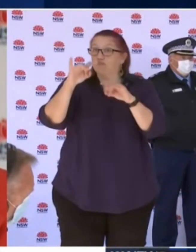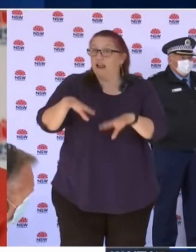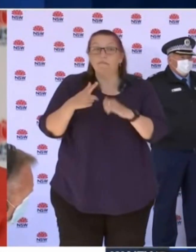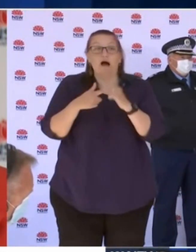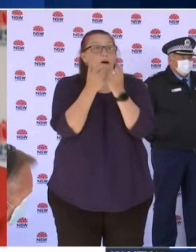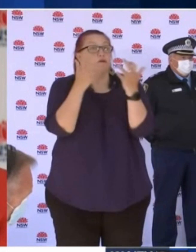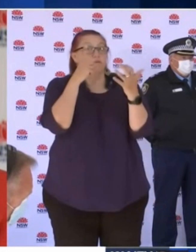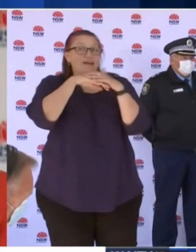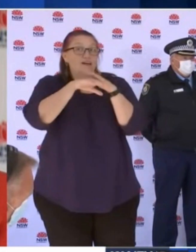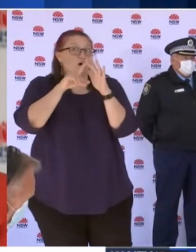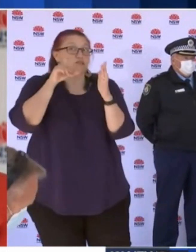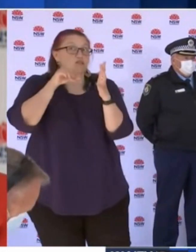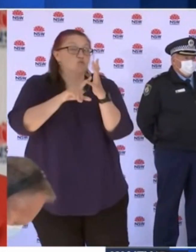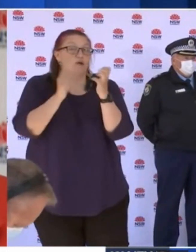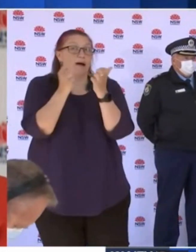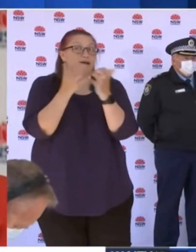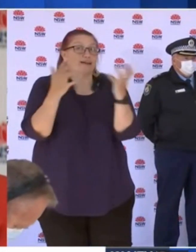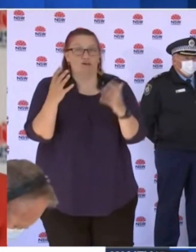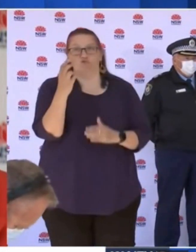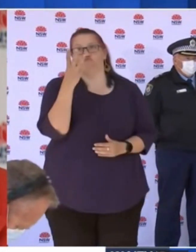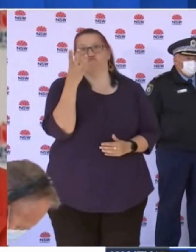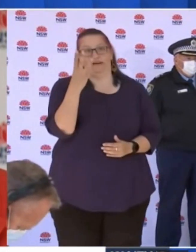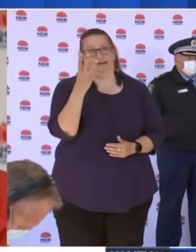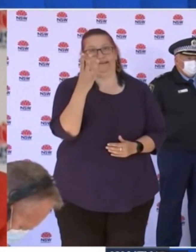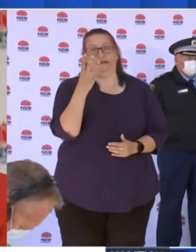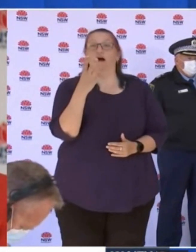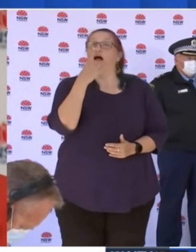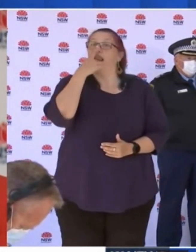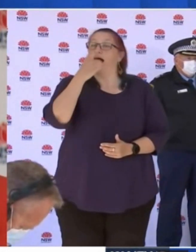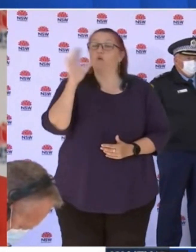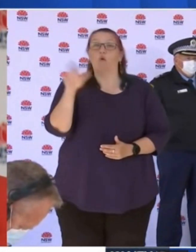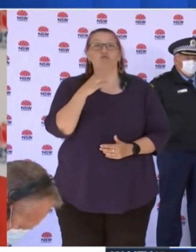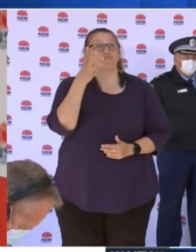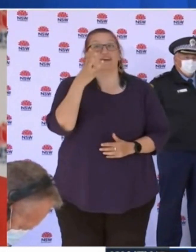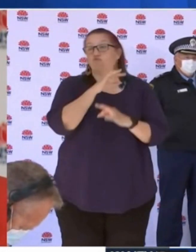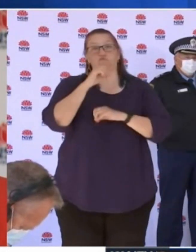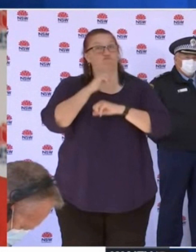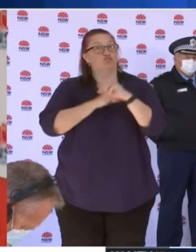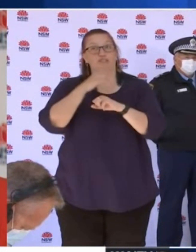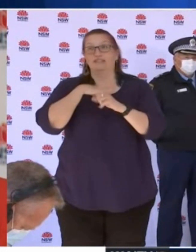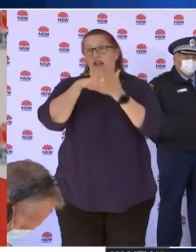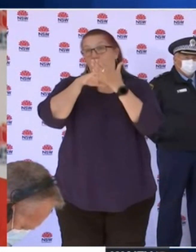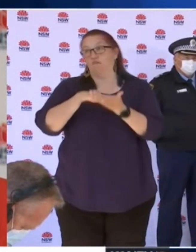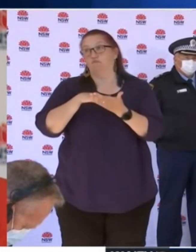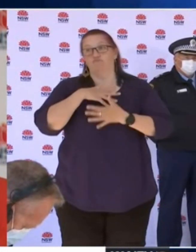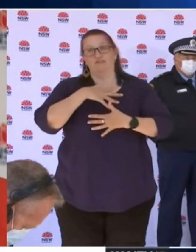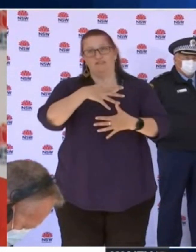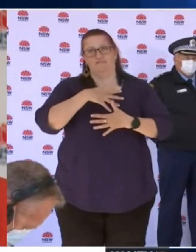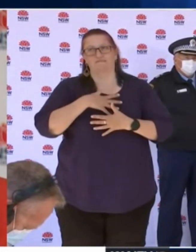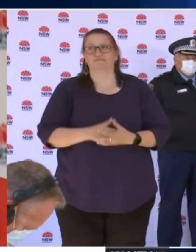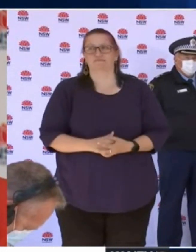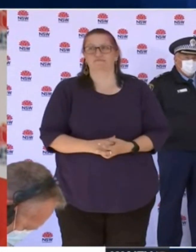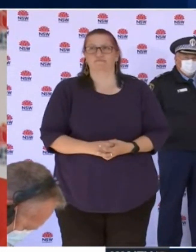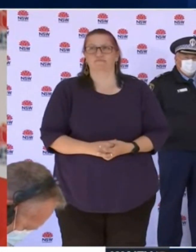care. None of those are ventilated. Of the new cases today, 11 were in isolation through